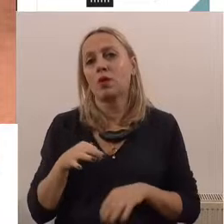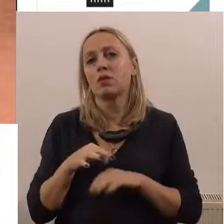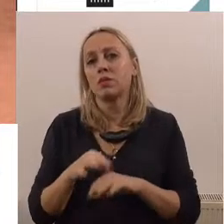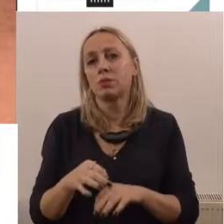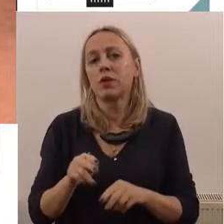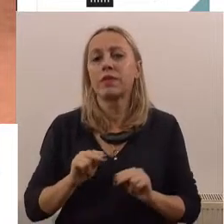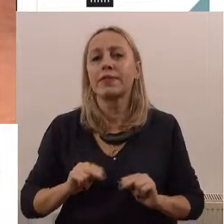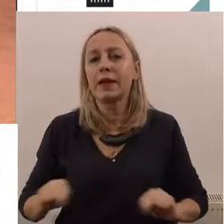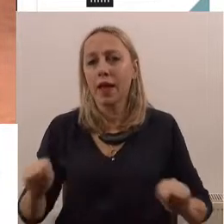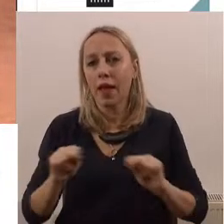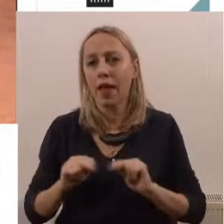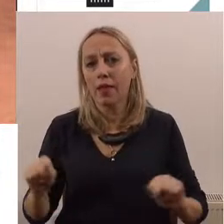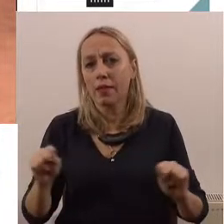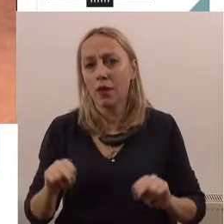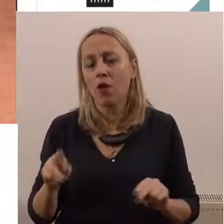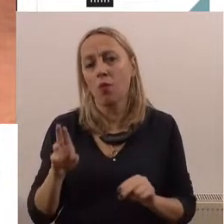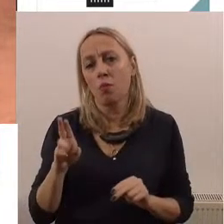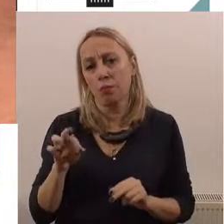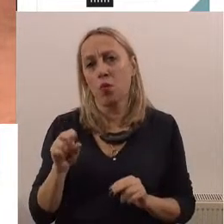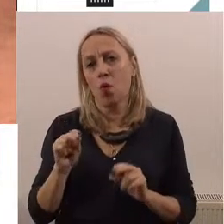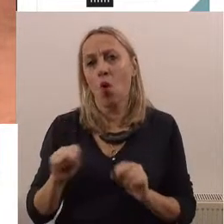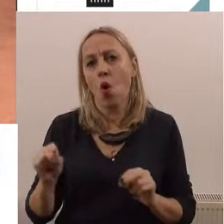failure.